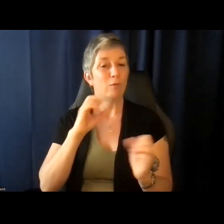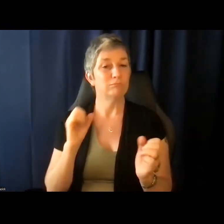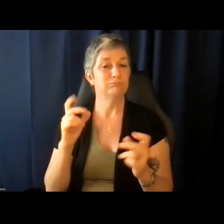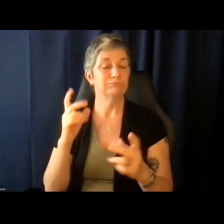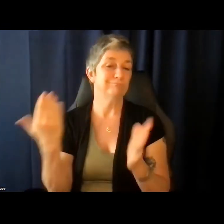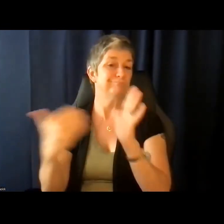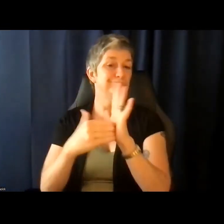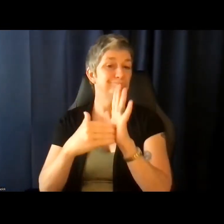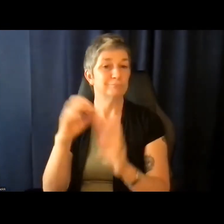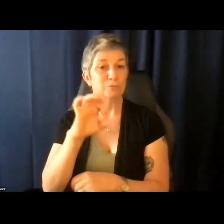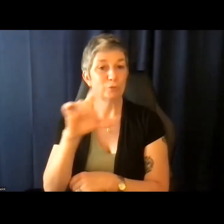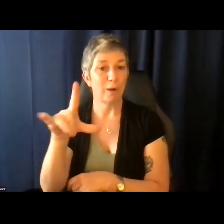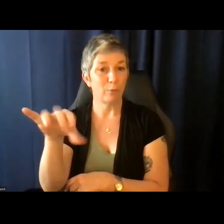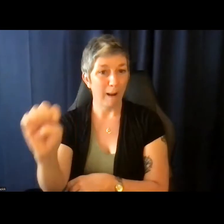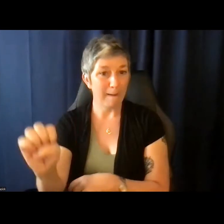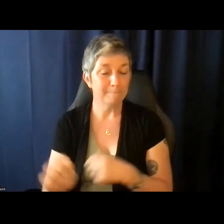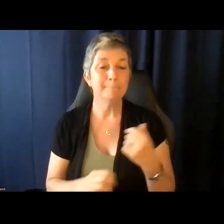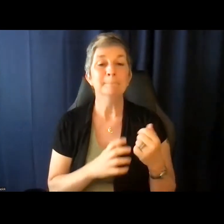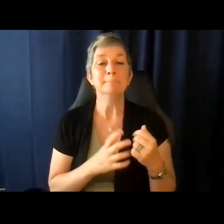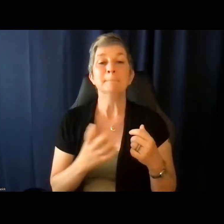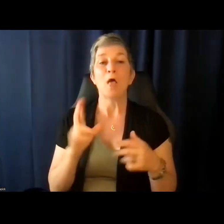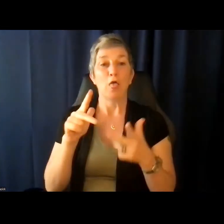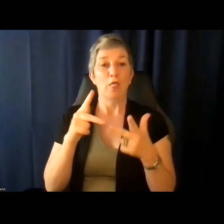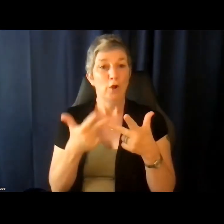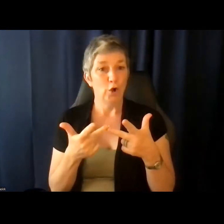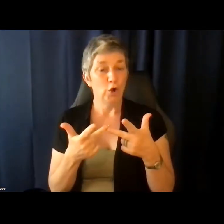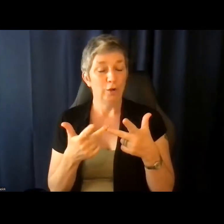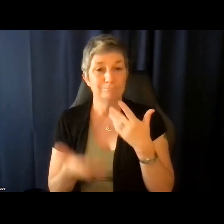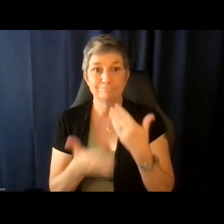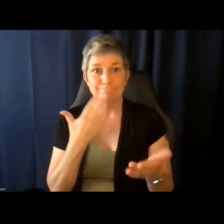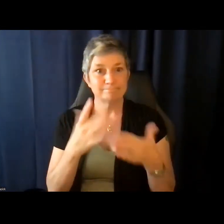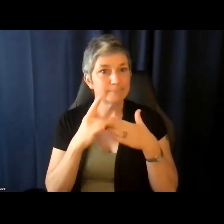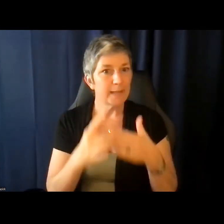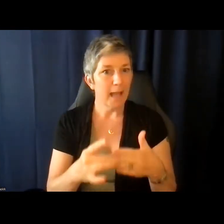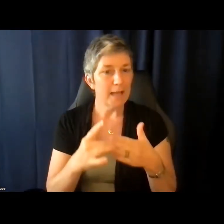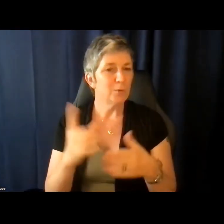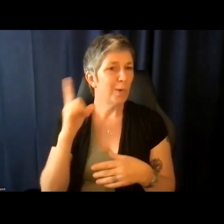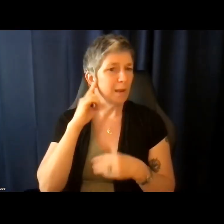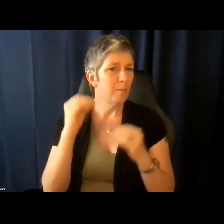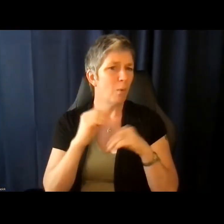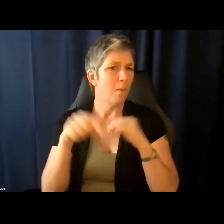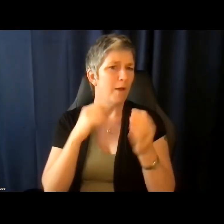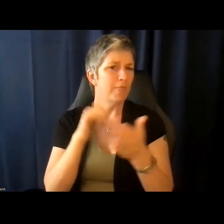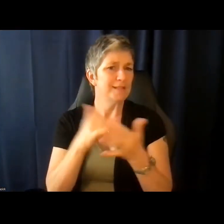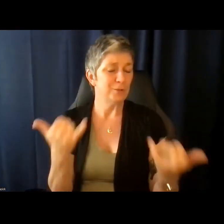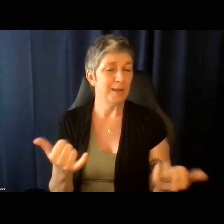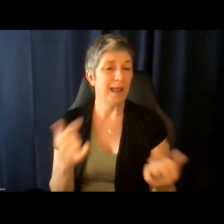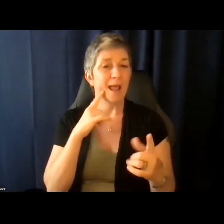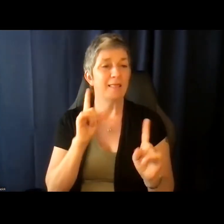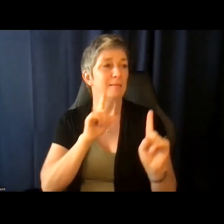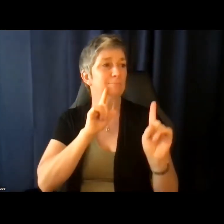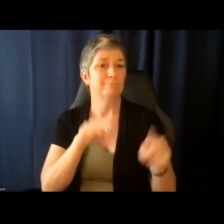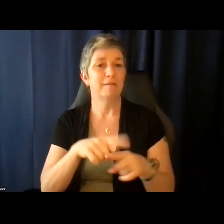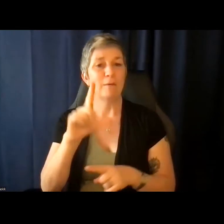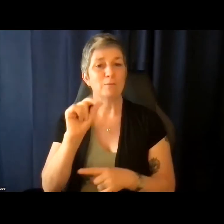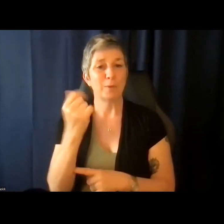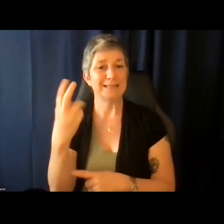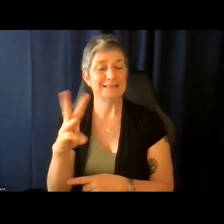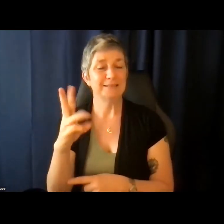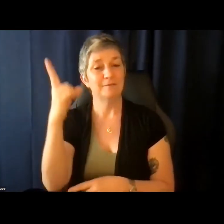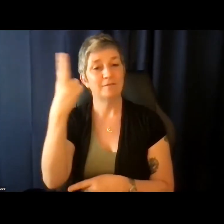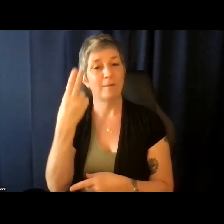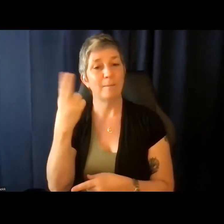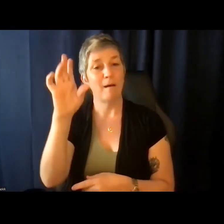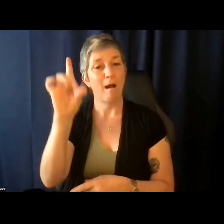Third, we also found that despite guidance that I think you'll hear about today, and that was issued in 2016 by HUD's Office of General